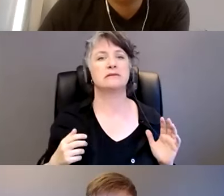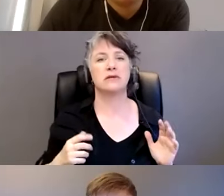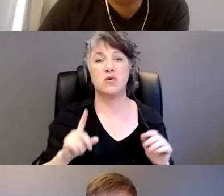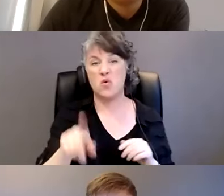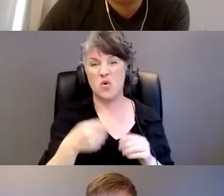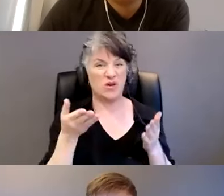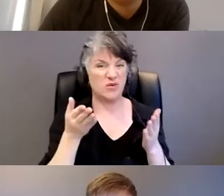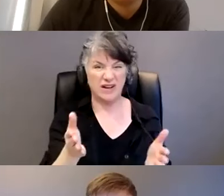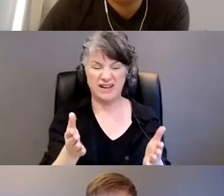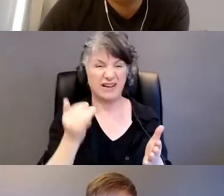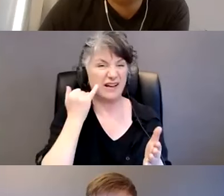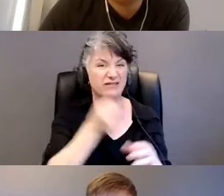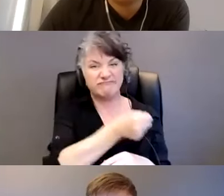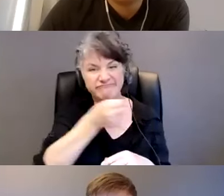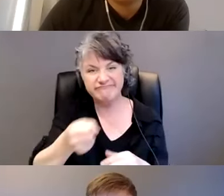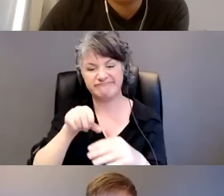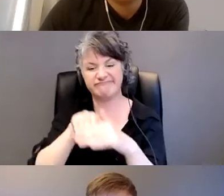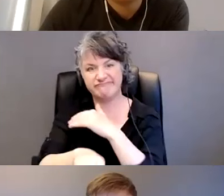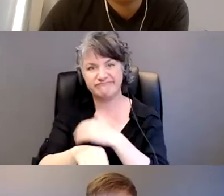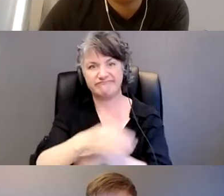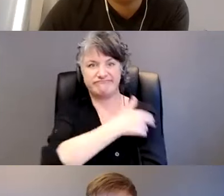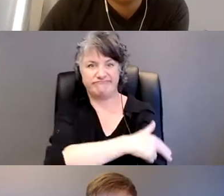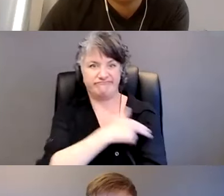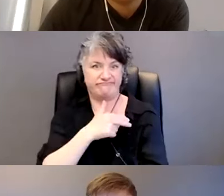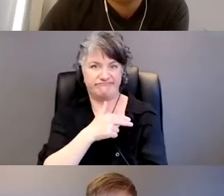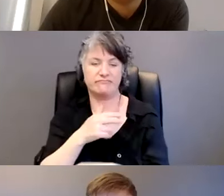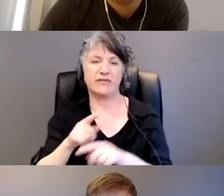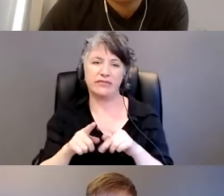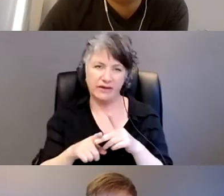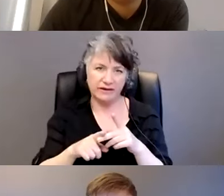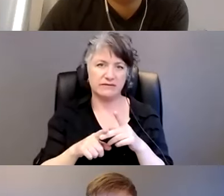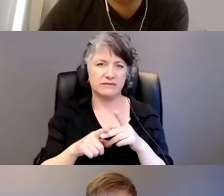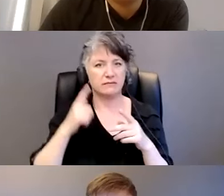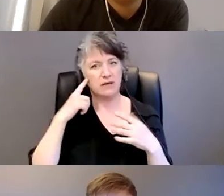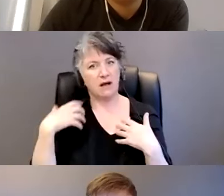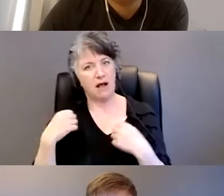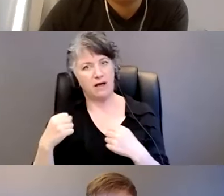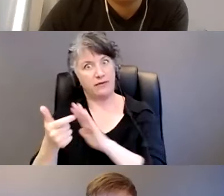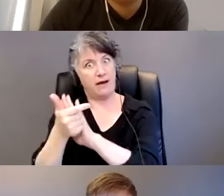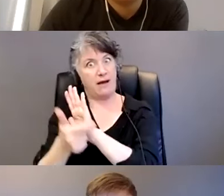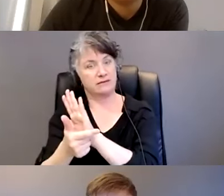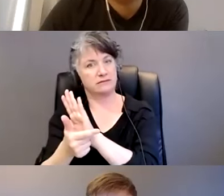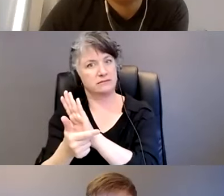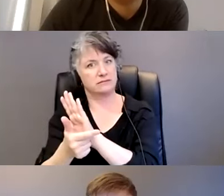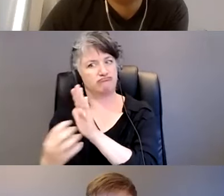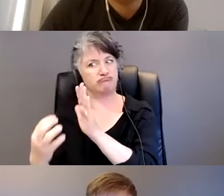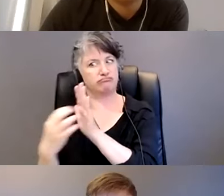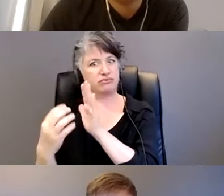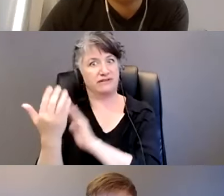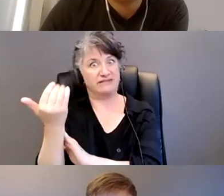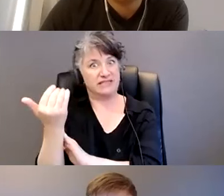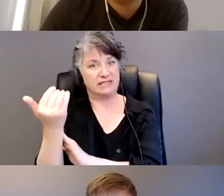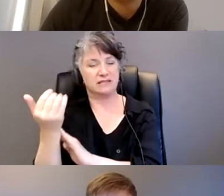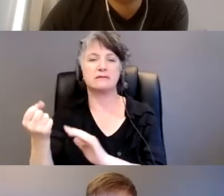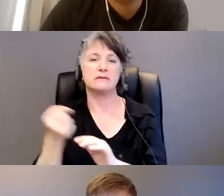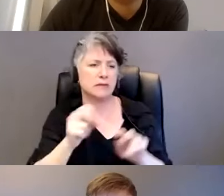is to, if they're admitted, then maybe we can get an assessment done under mental health. And that might save going to